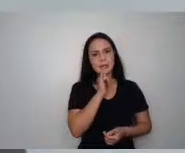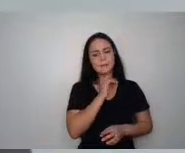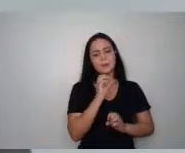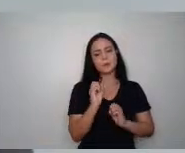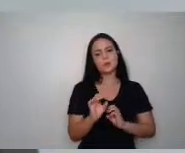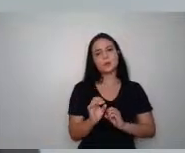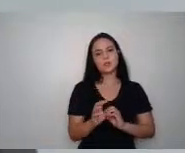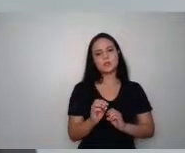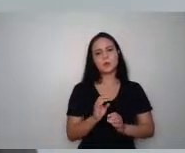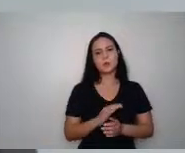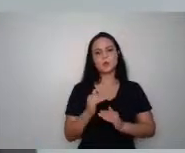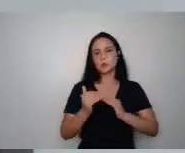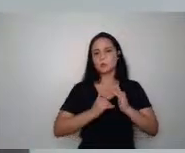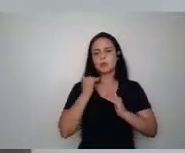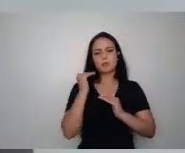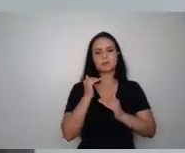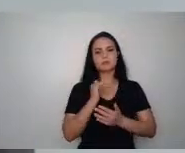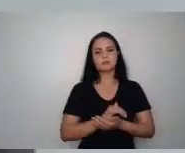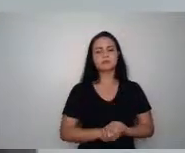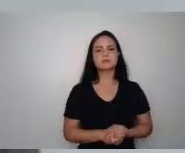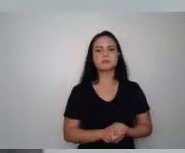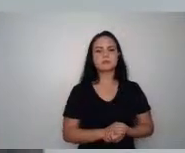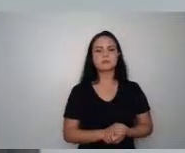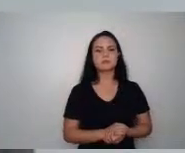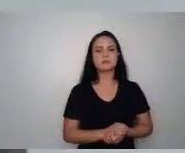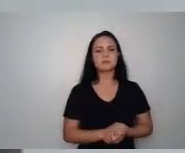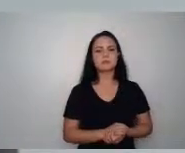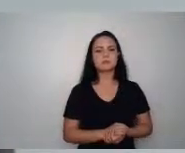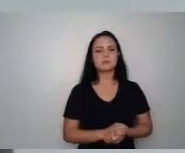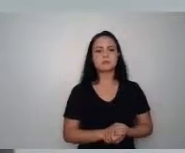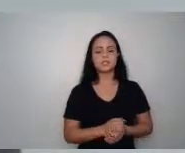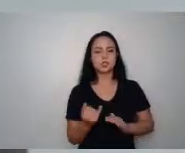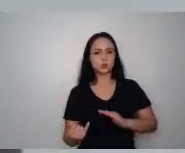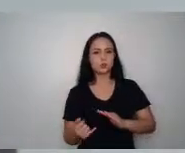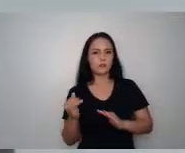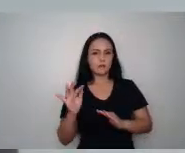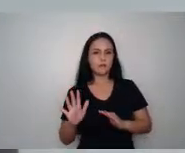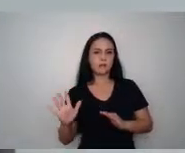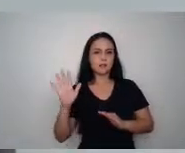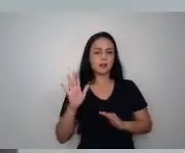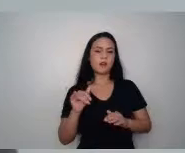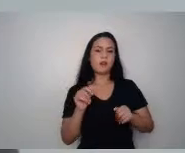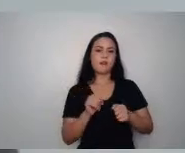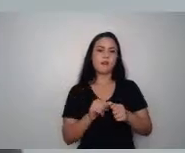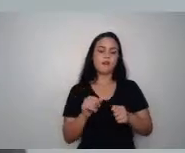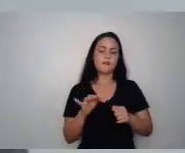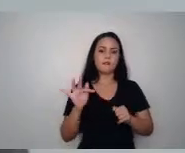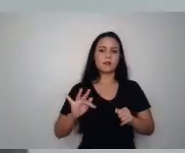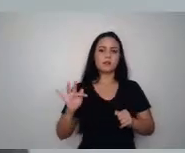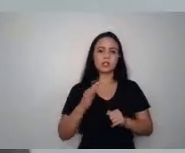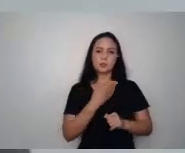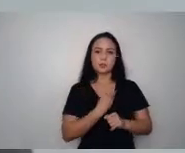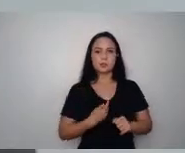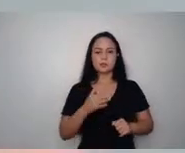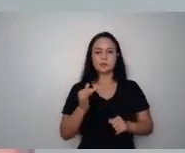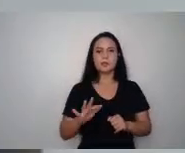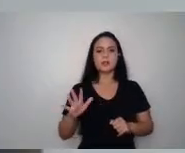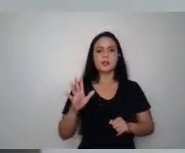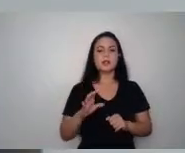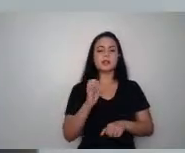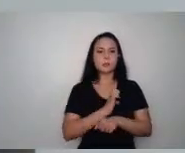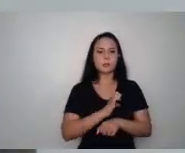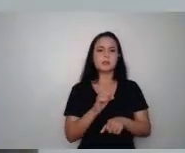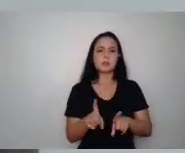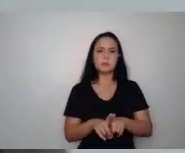are a role model for education. We have a very good system whether in the federal institutes and the public federal